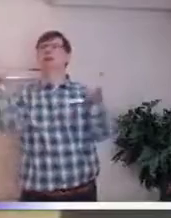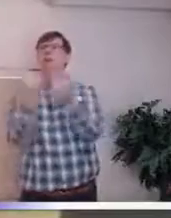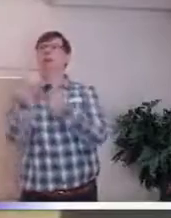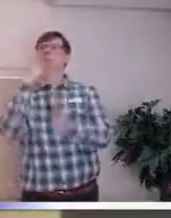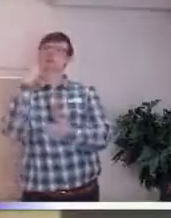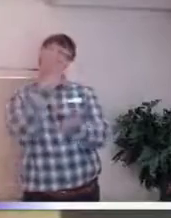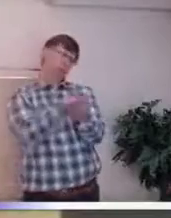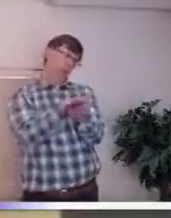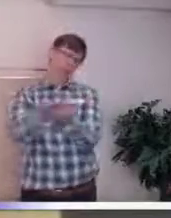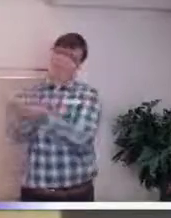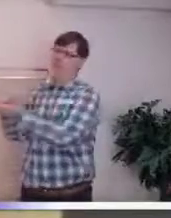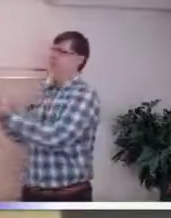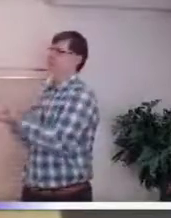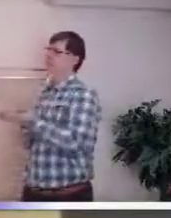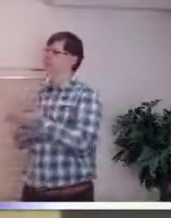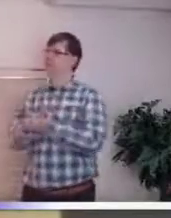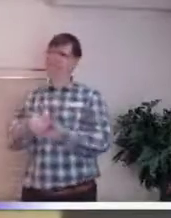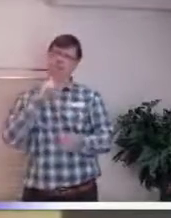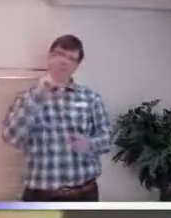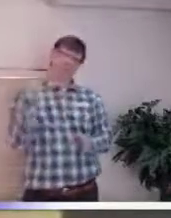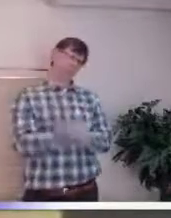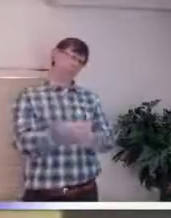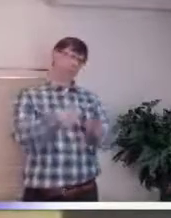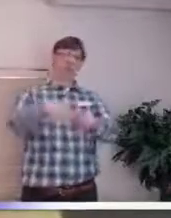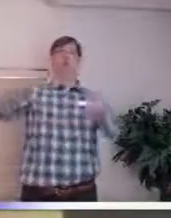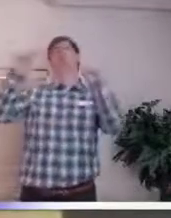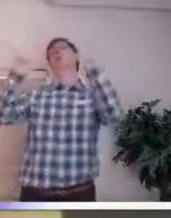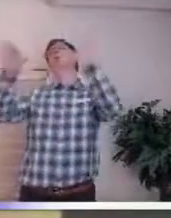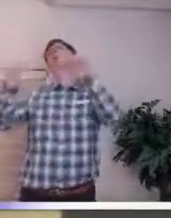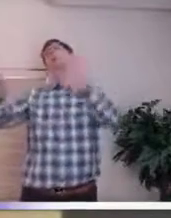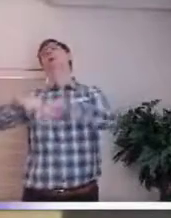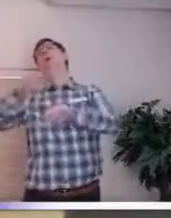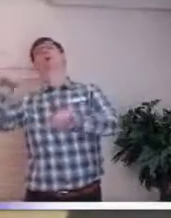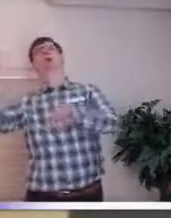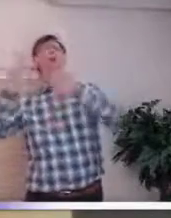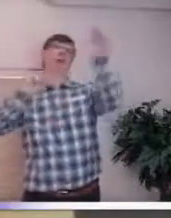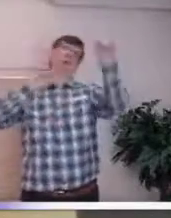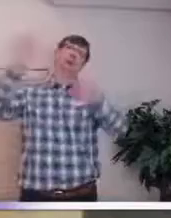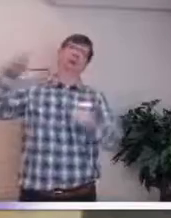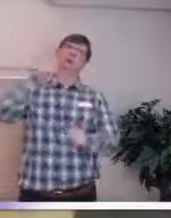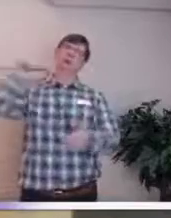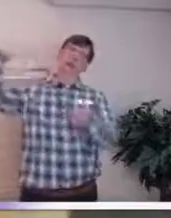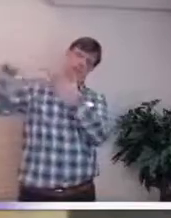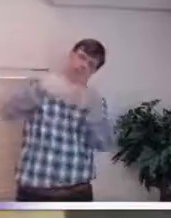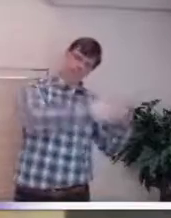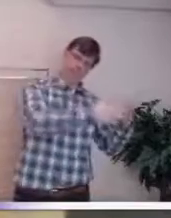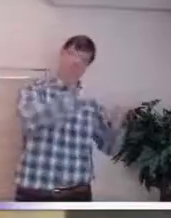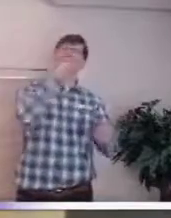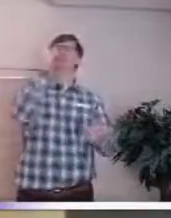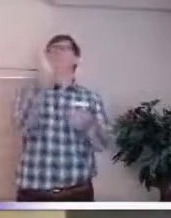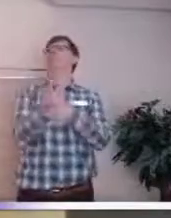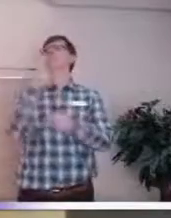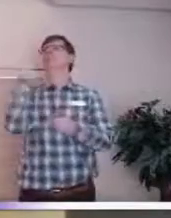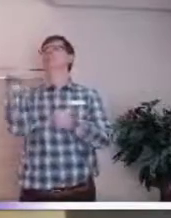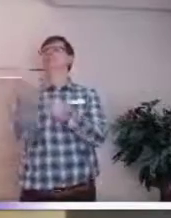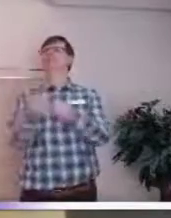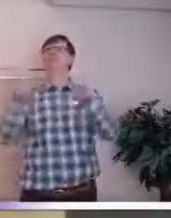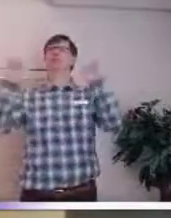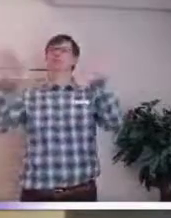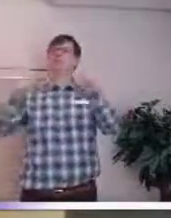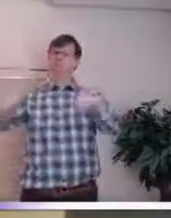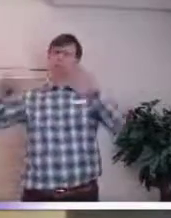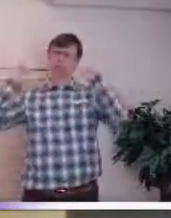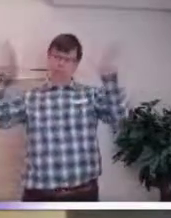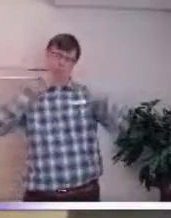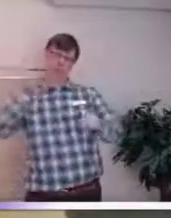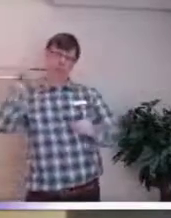has been a practitioner since 2018. He's been in the movement since 2010. He's done lots of